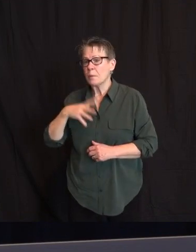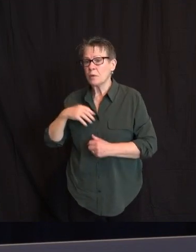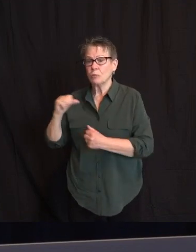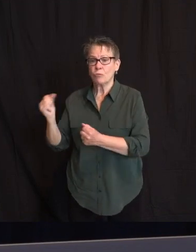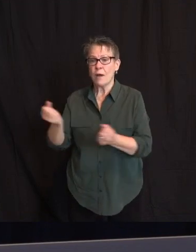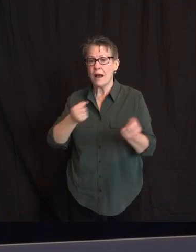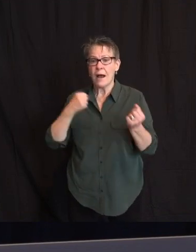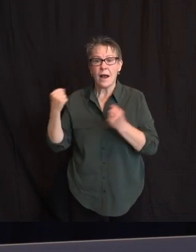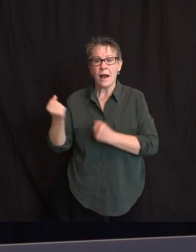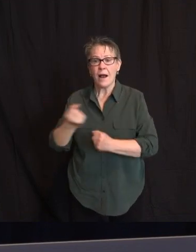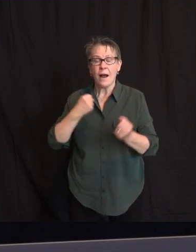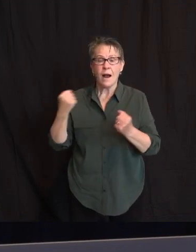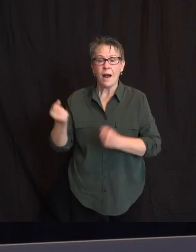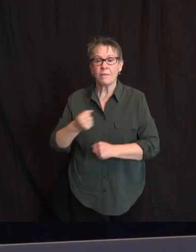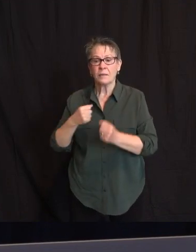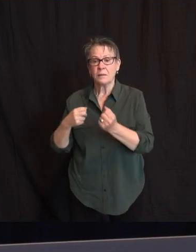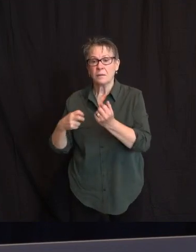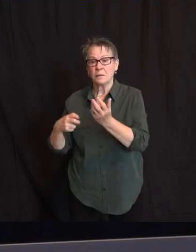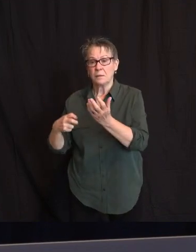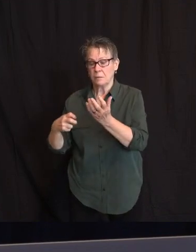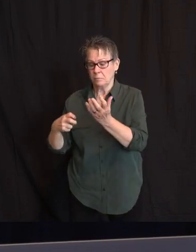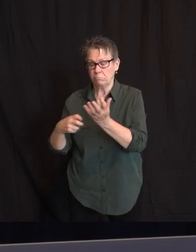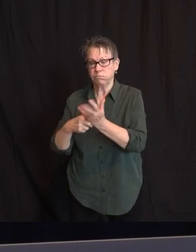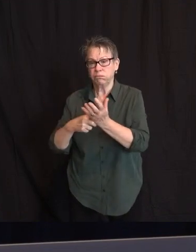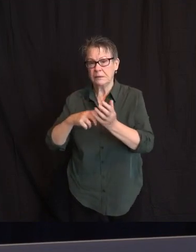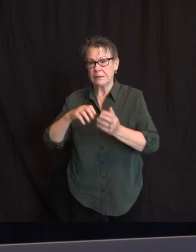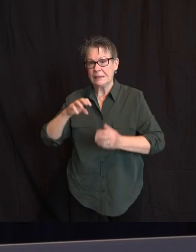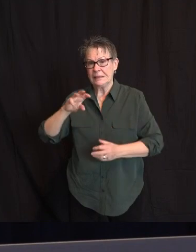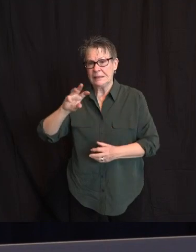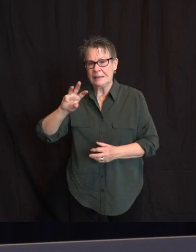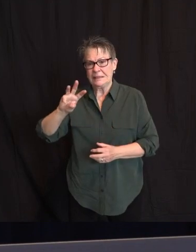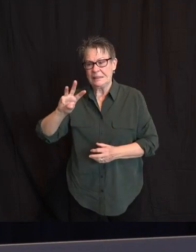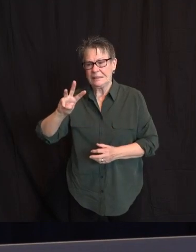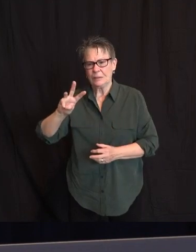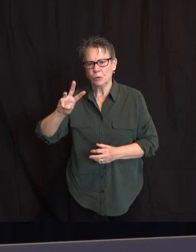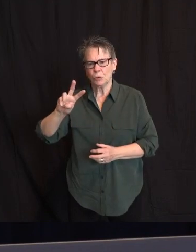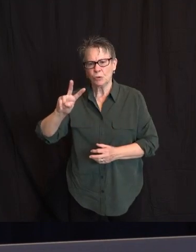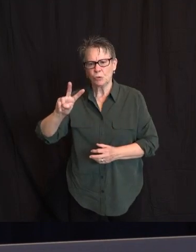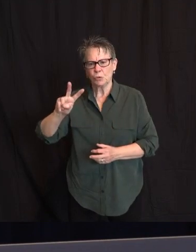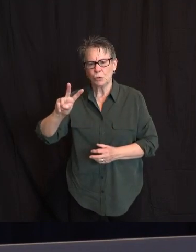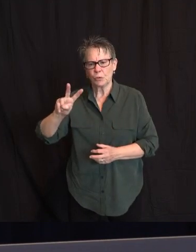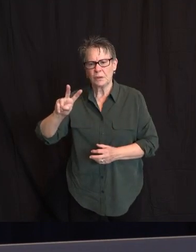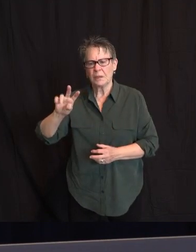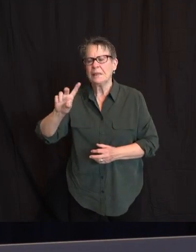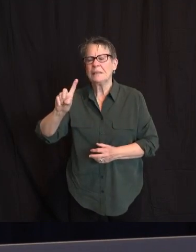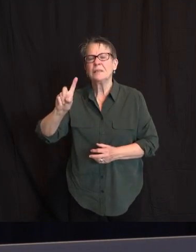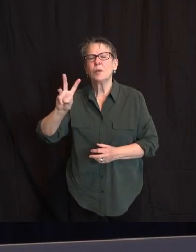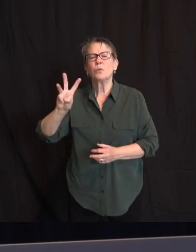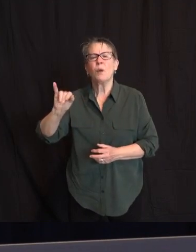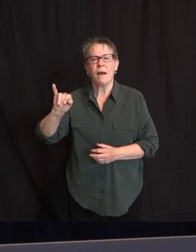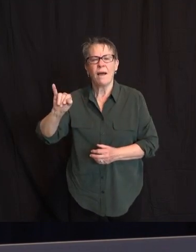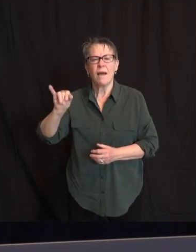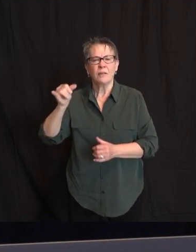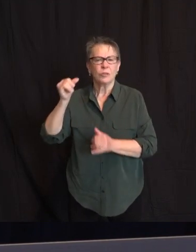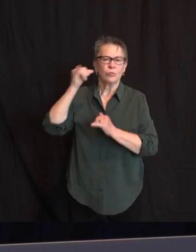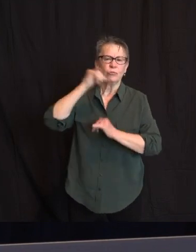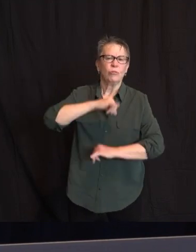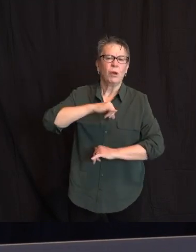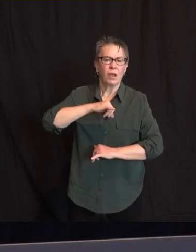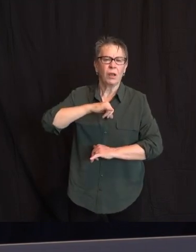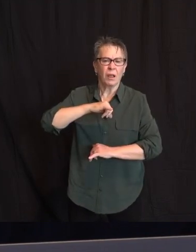spread COVID-19 on them. Newark issued 34 executive order violations, as well as closed 3